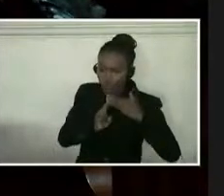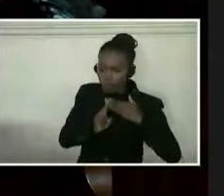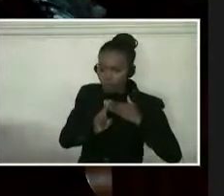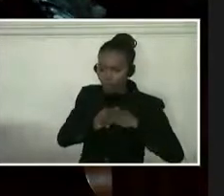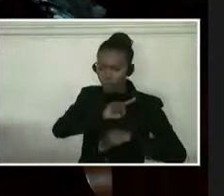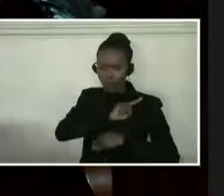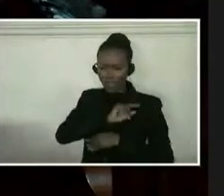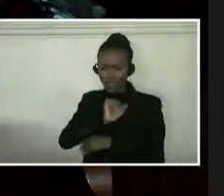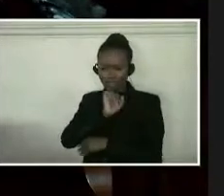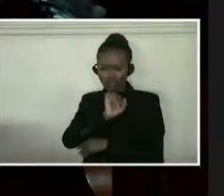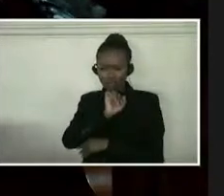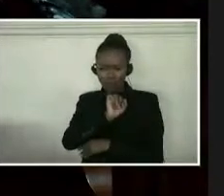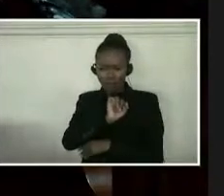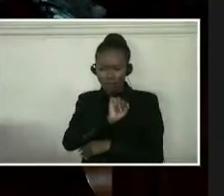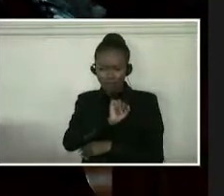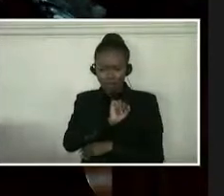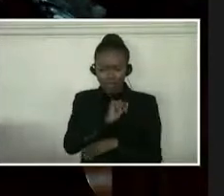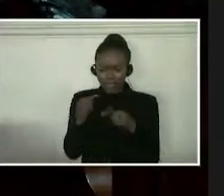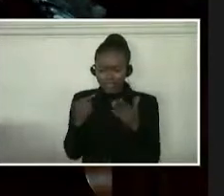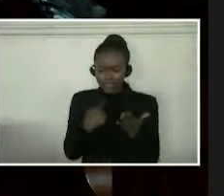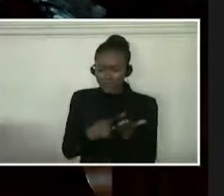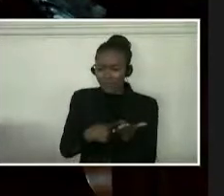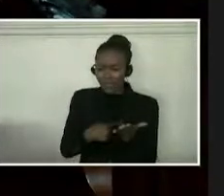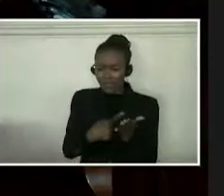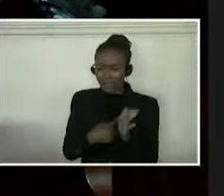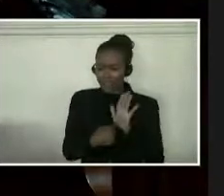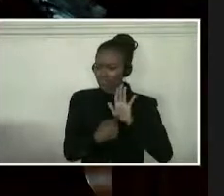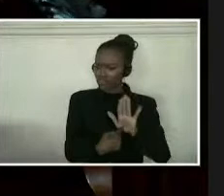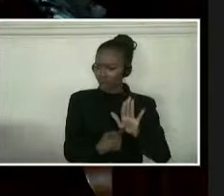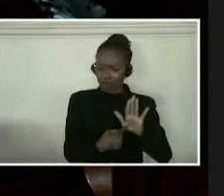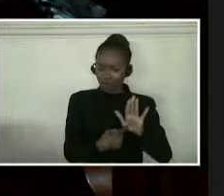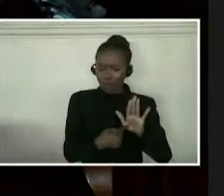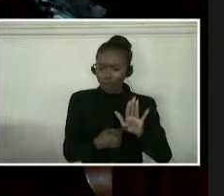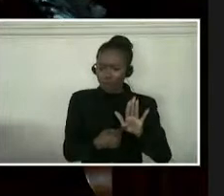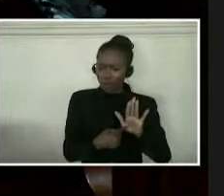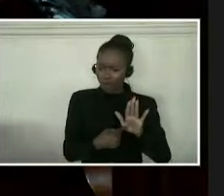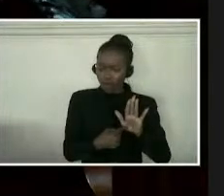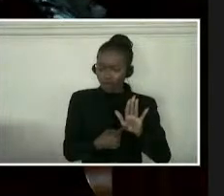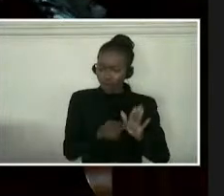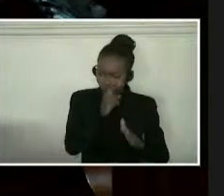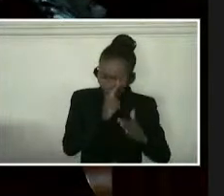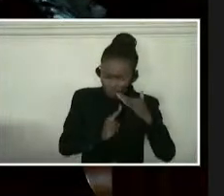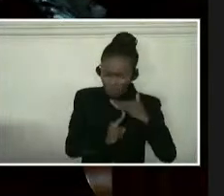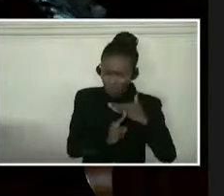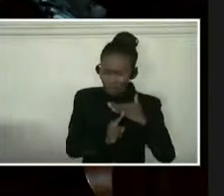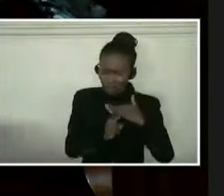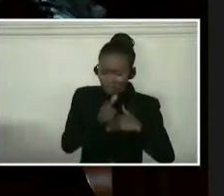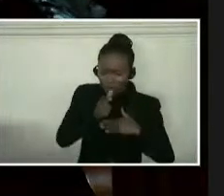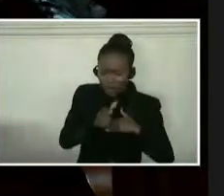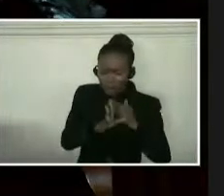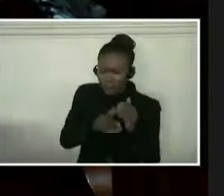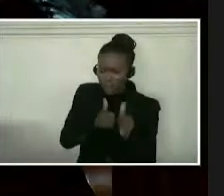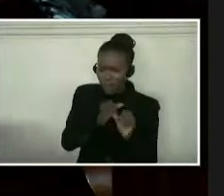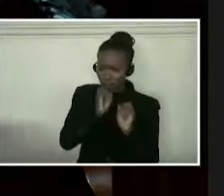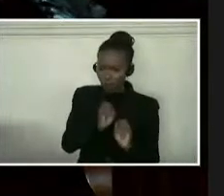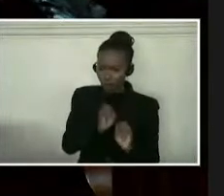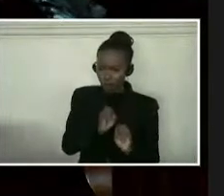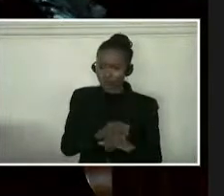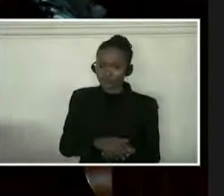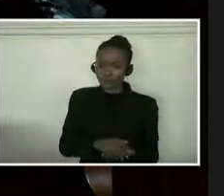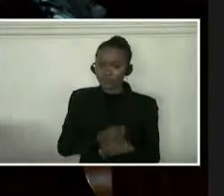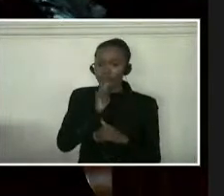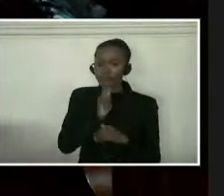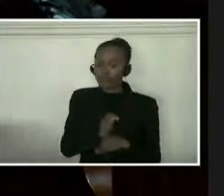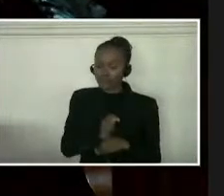showing that you are honorable first of all i could not expressionate on issues that are before